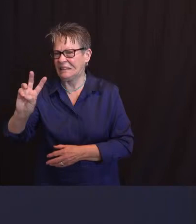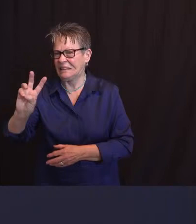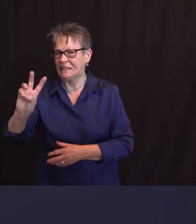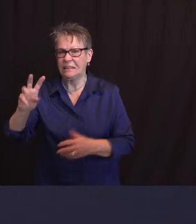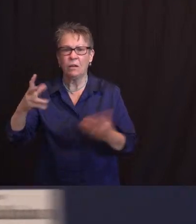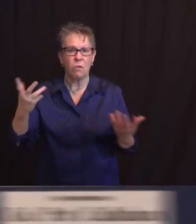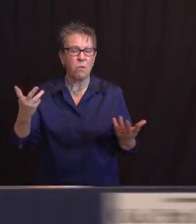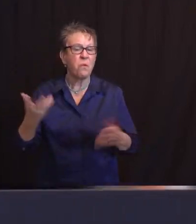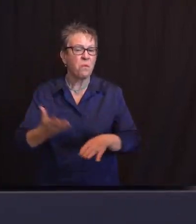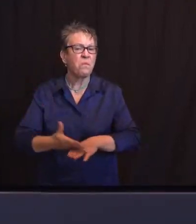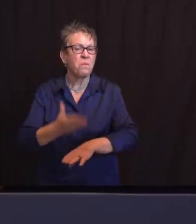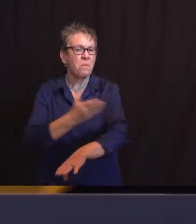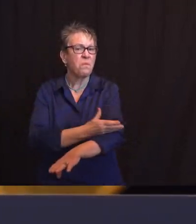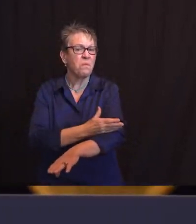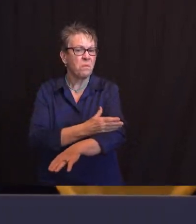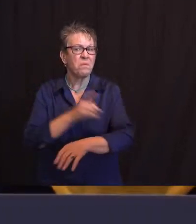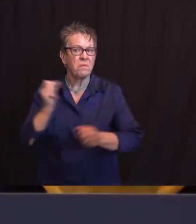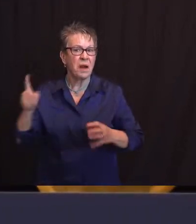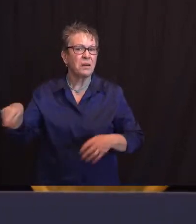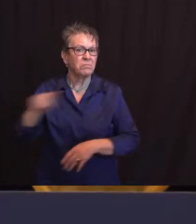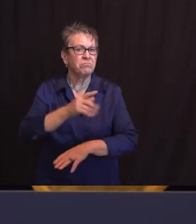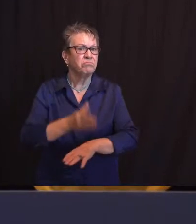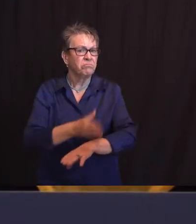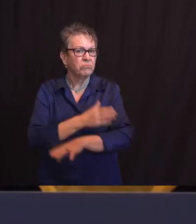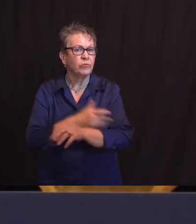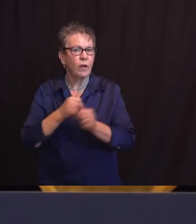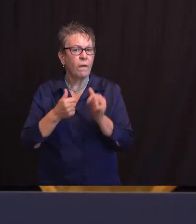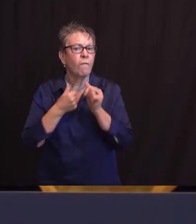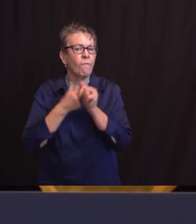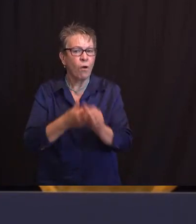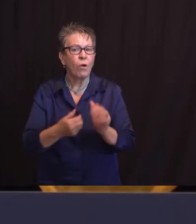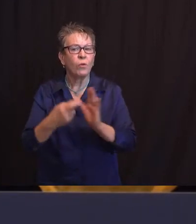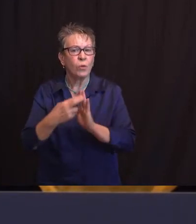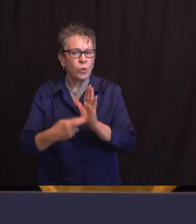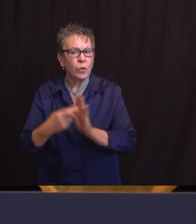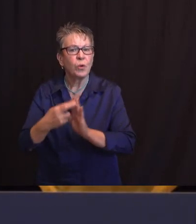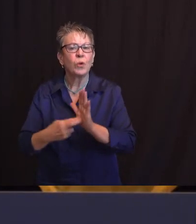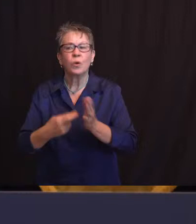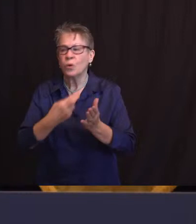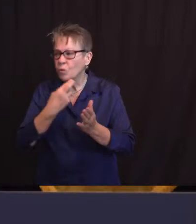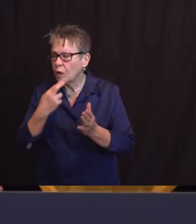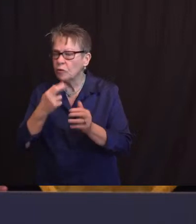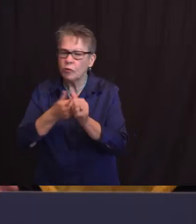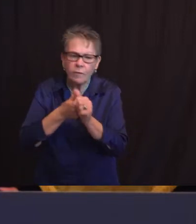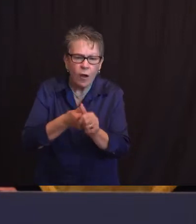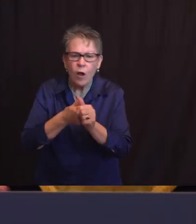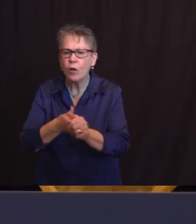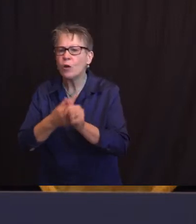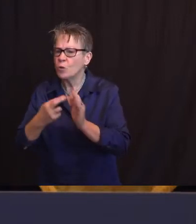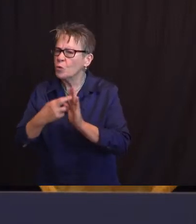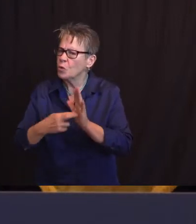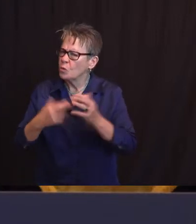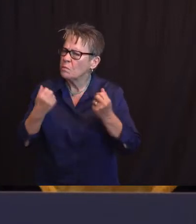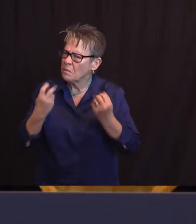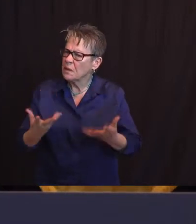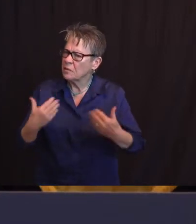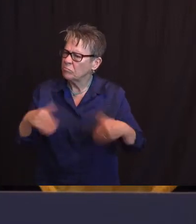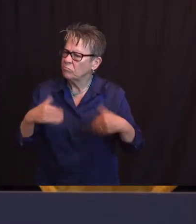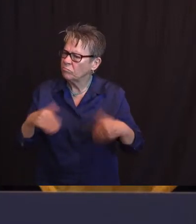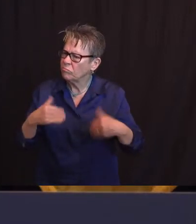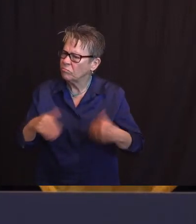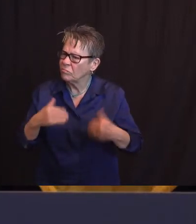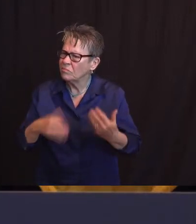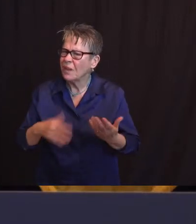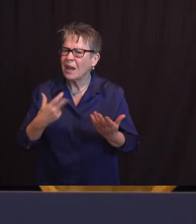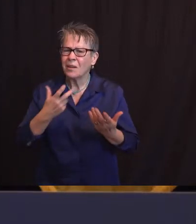real testament to the establishments, many of whom are suffering enormously. So they're not only trying to comply, but they're desperate